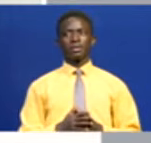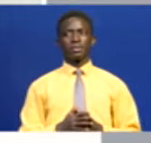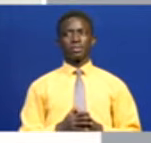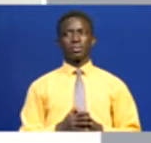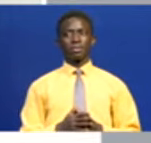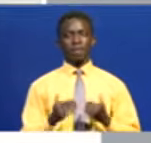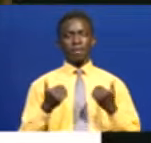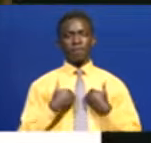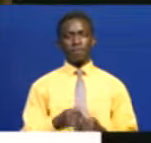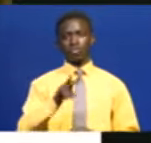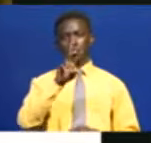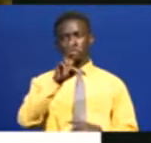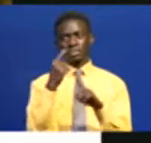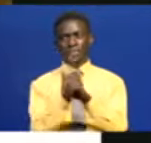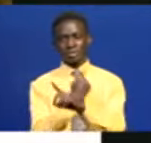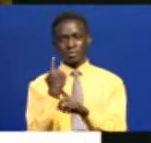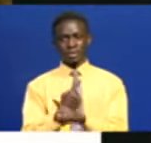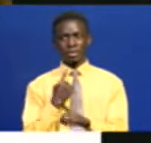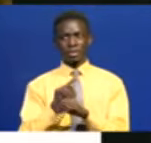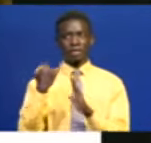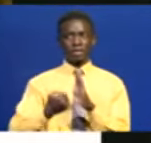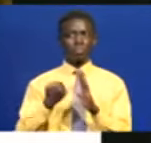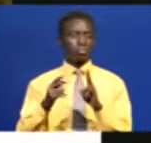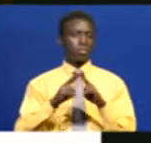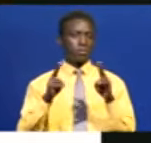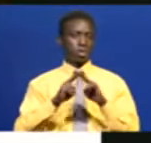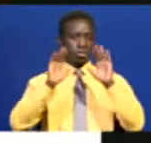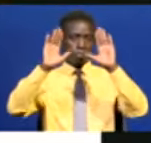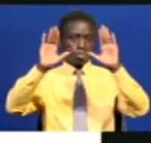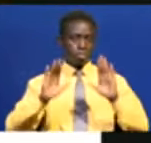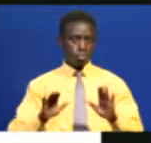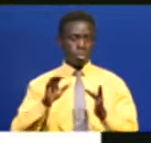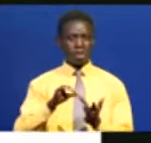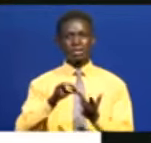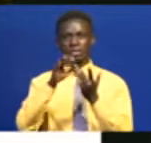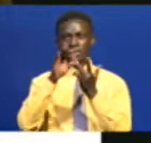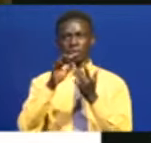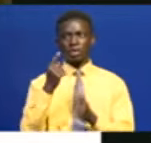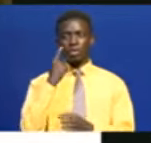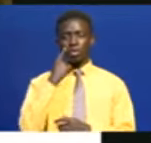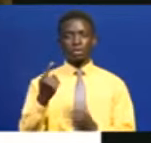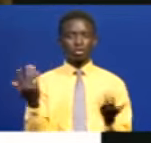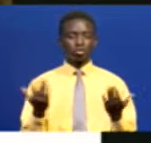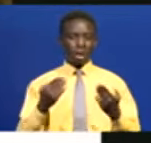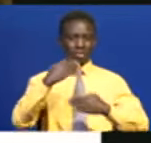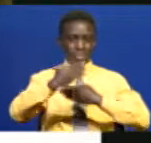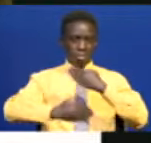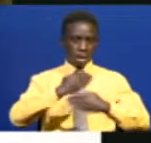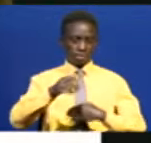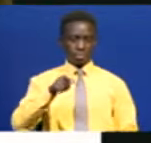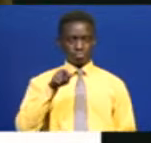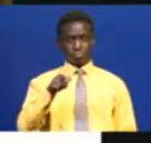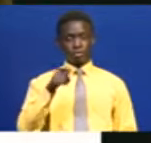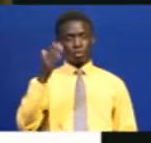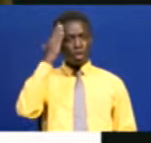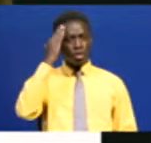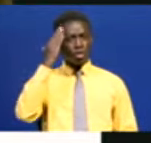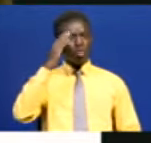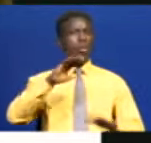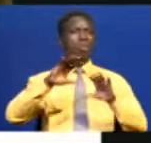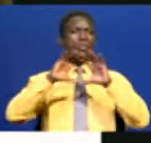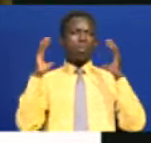two different industries is very important, especially first of all is textile. You know, the world is